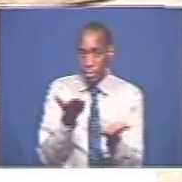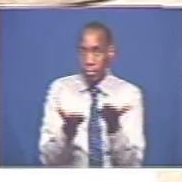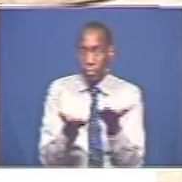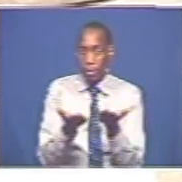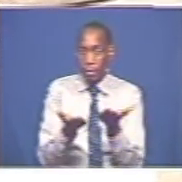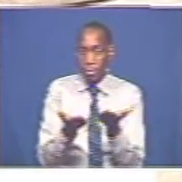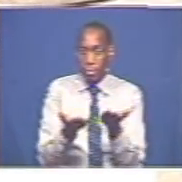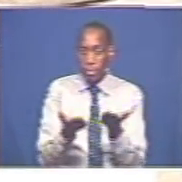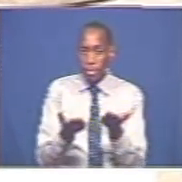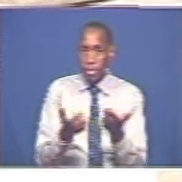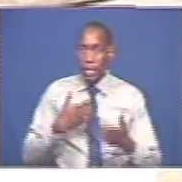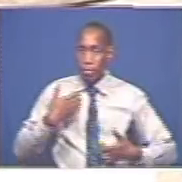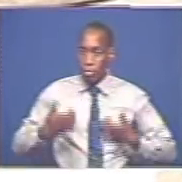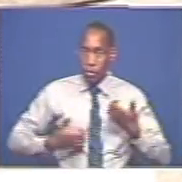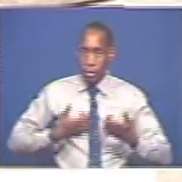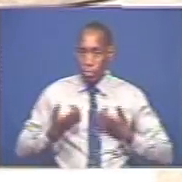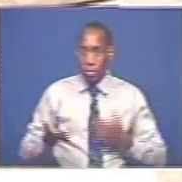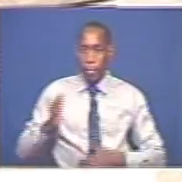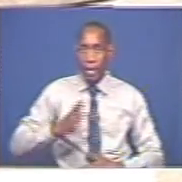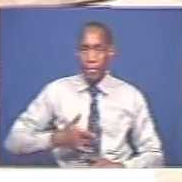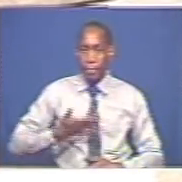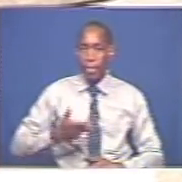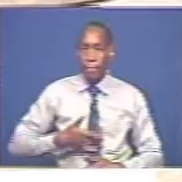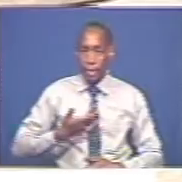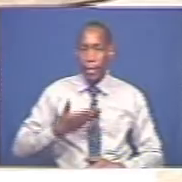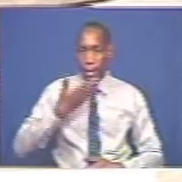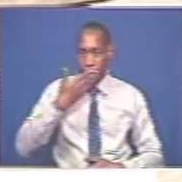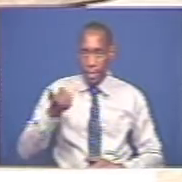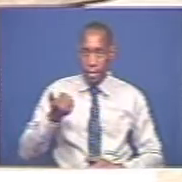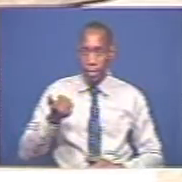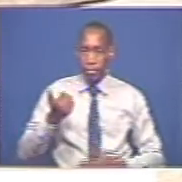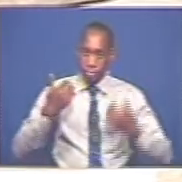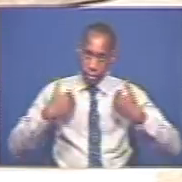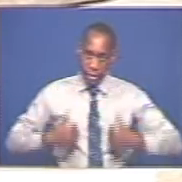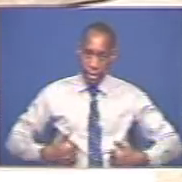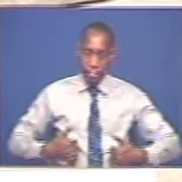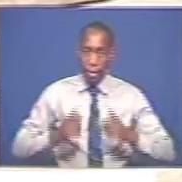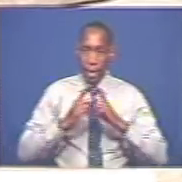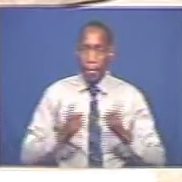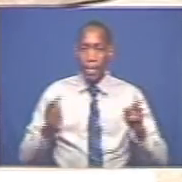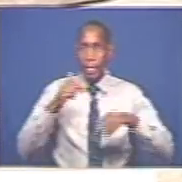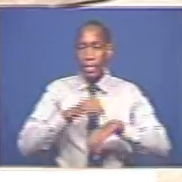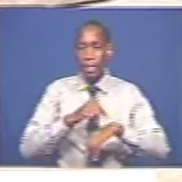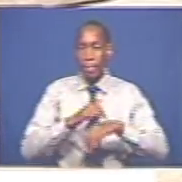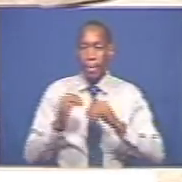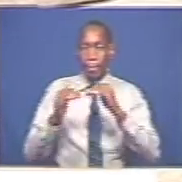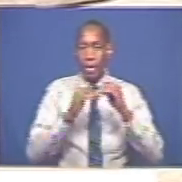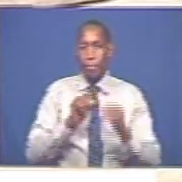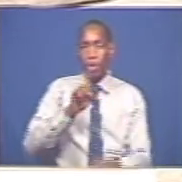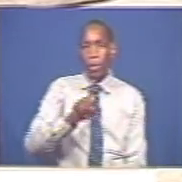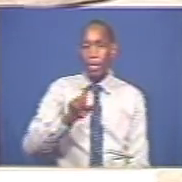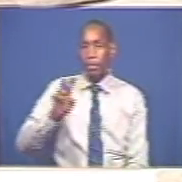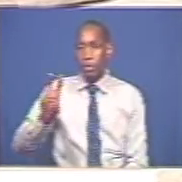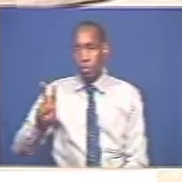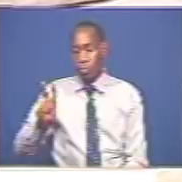mood back and make him feel, you know, better, mm, about himself. Mm-hmm. But when it is at level 1 and 2, we